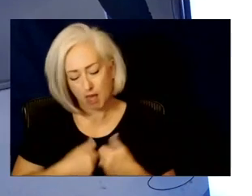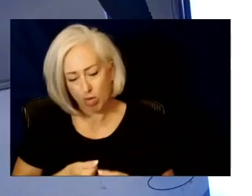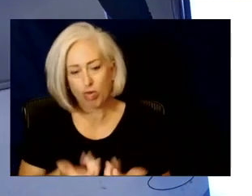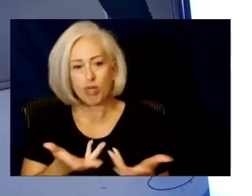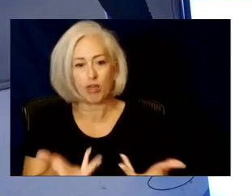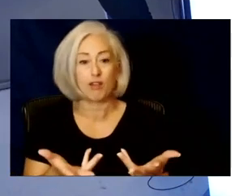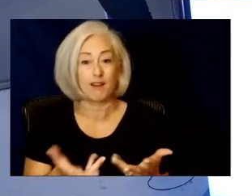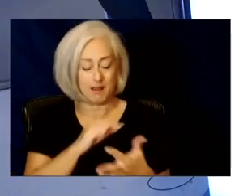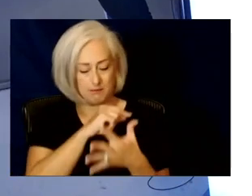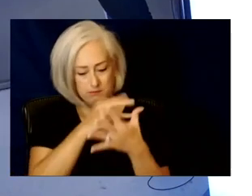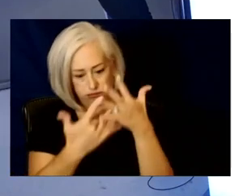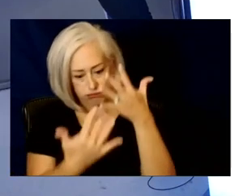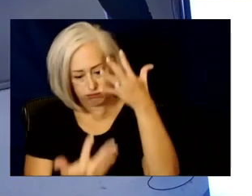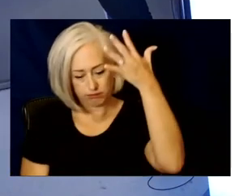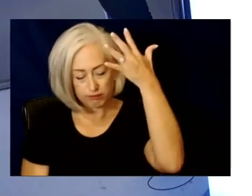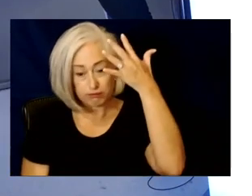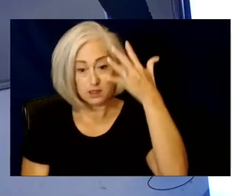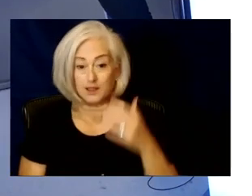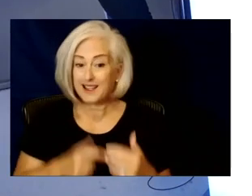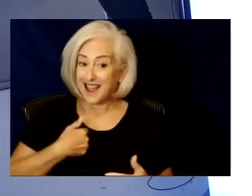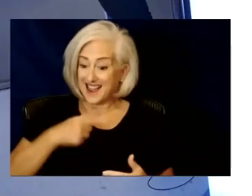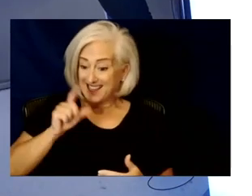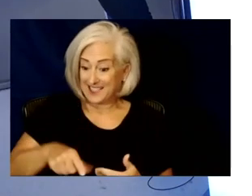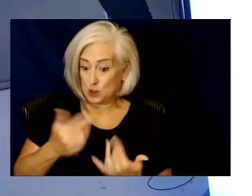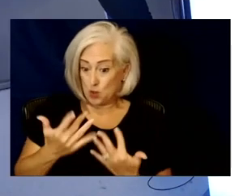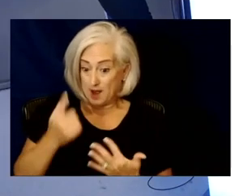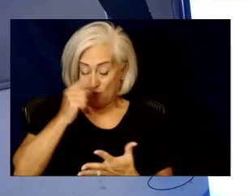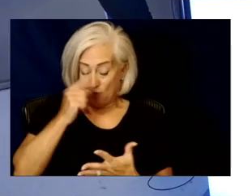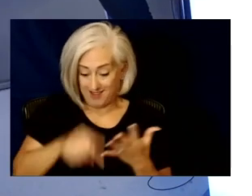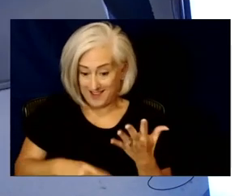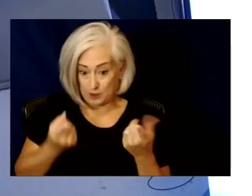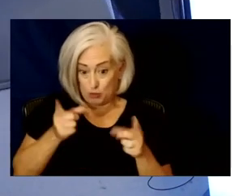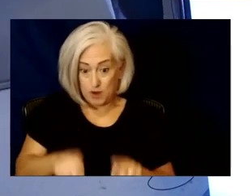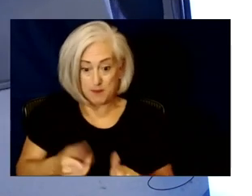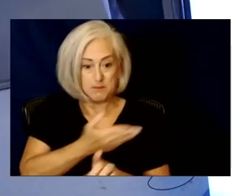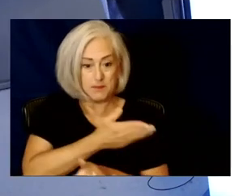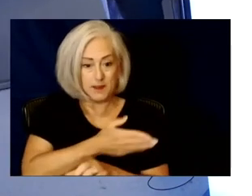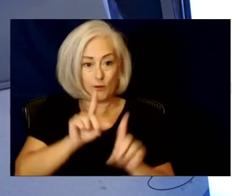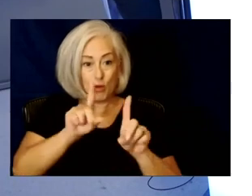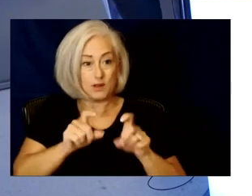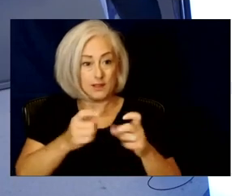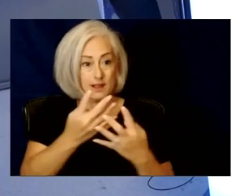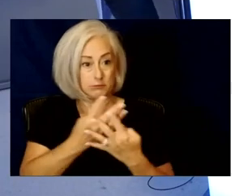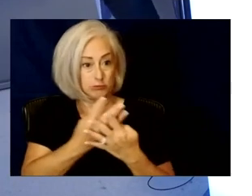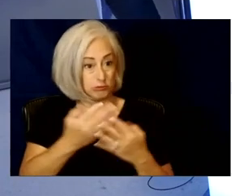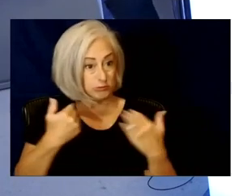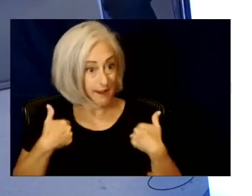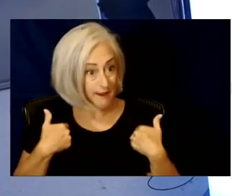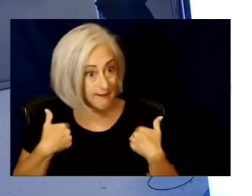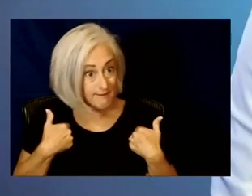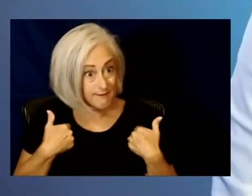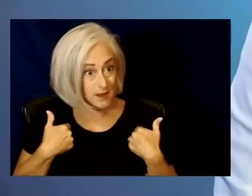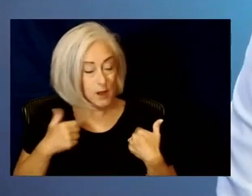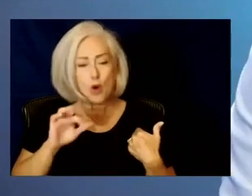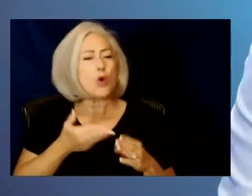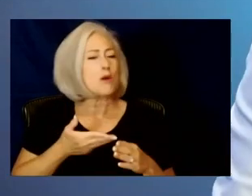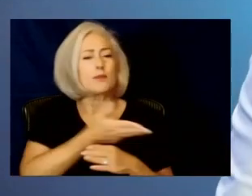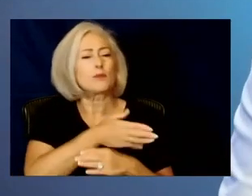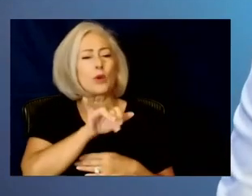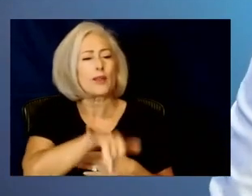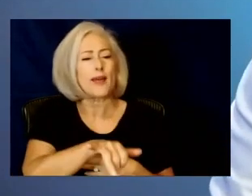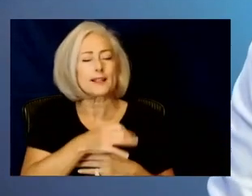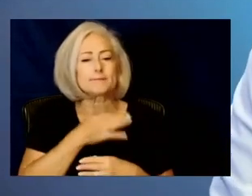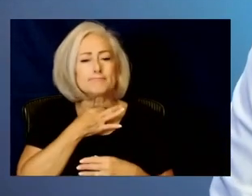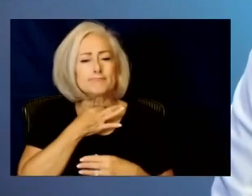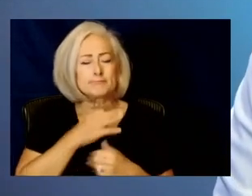Do I need to wait for those symptoms to occur to get screened, or should I do that a lot sooner? Well, I think that's the exciting thing about the